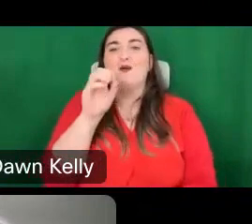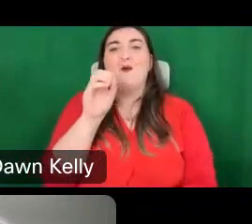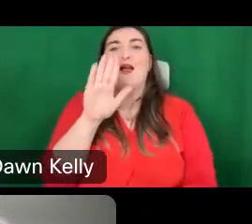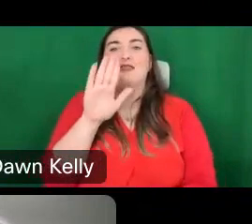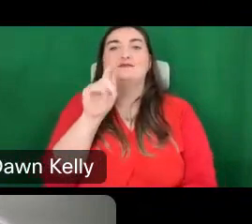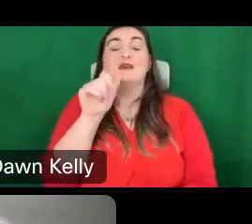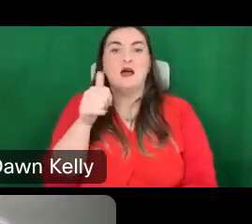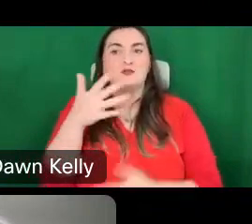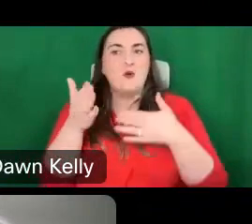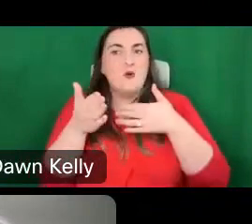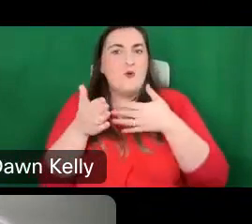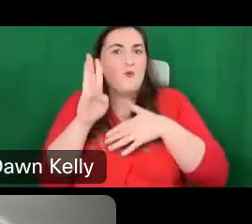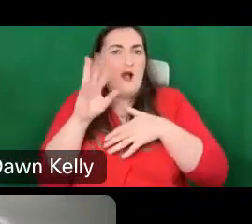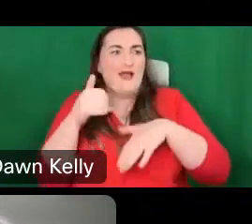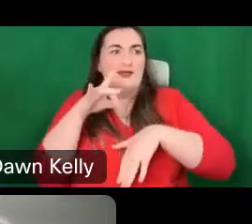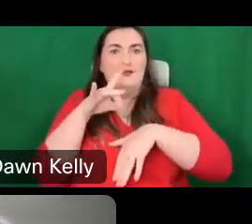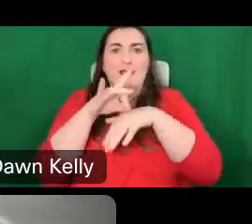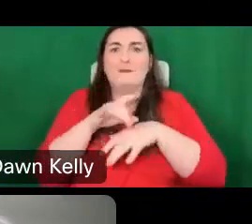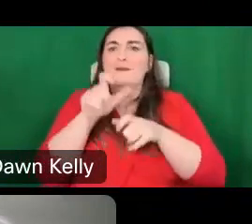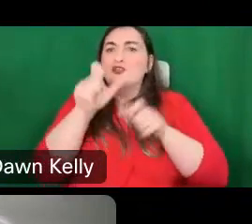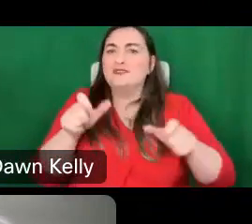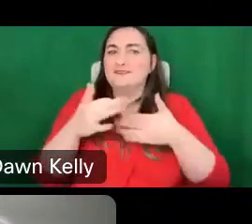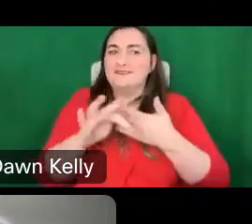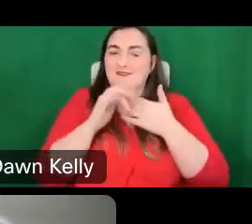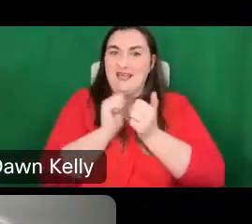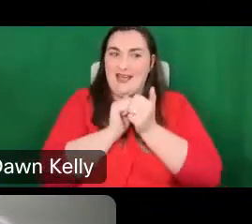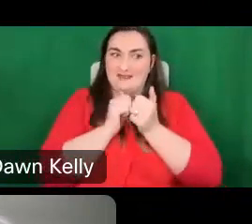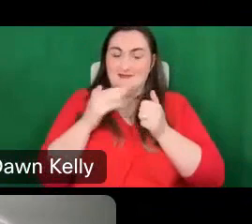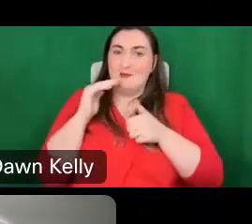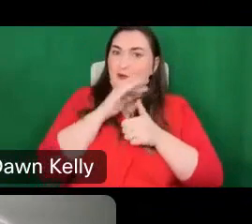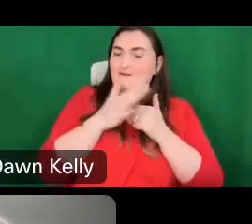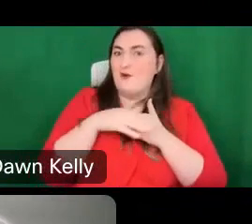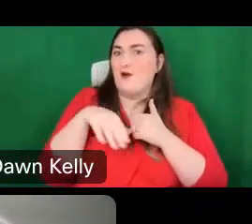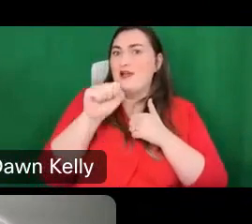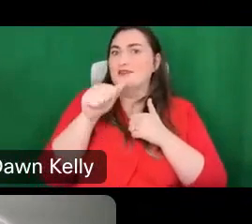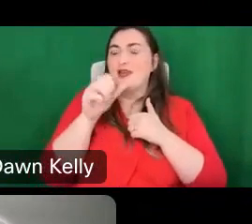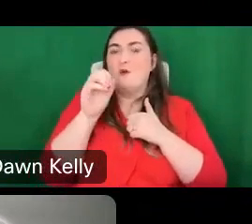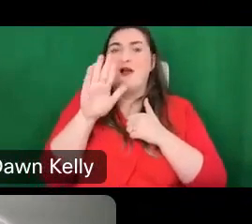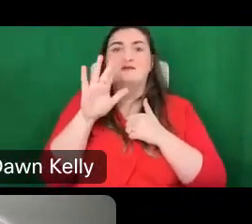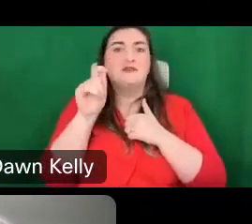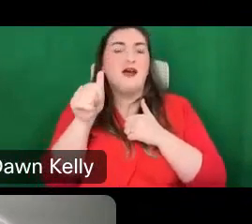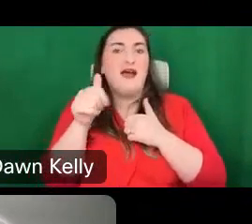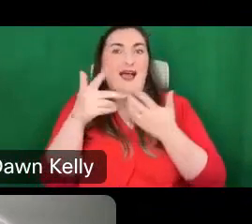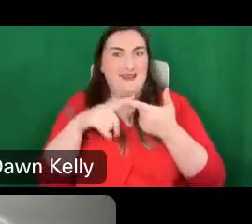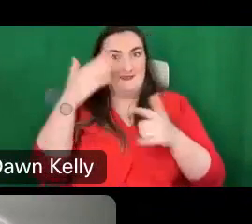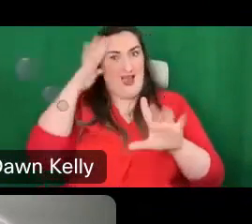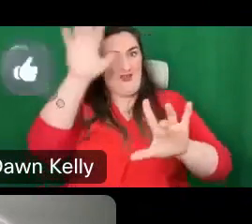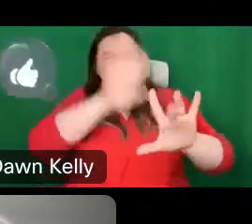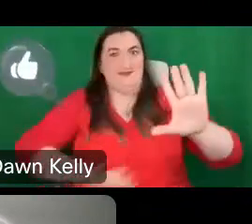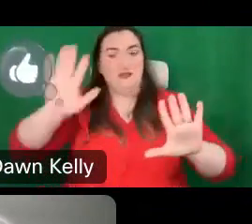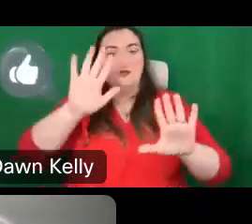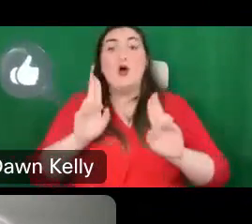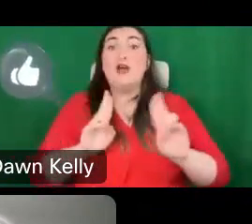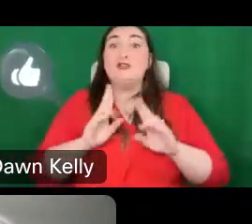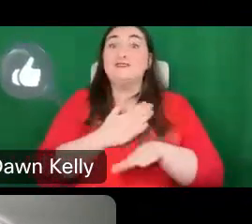Patient Safety Act going to be important in Ceuta and, of course, across the country? Well, and sorry, no, I shouldn't start off